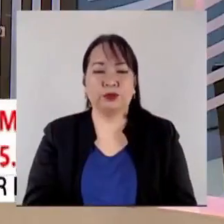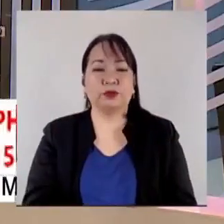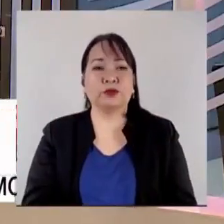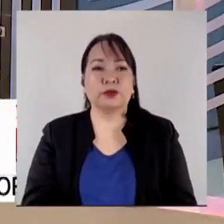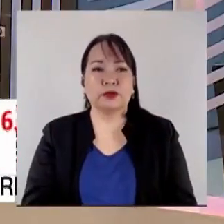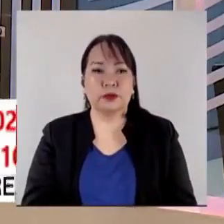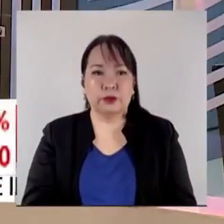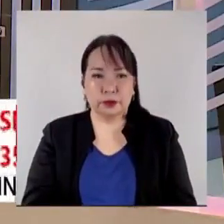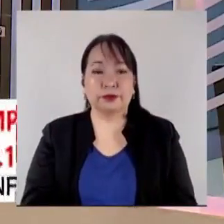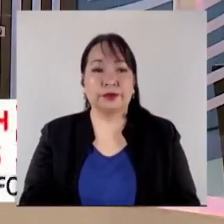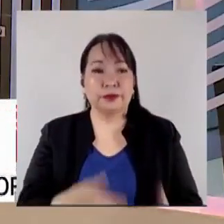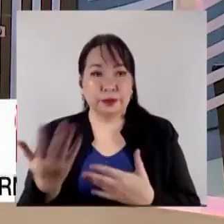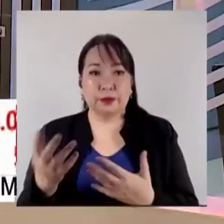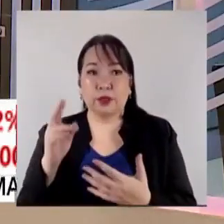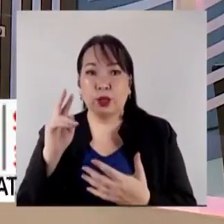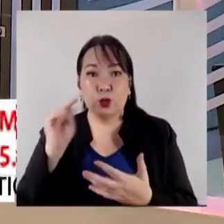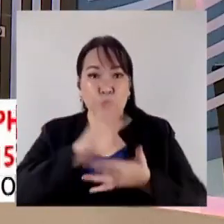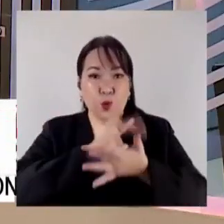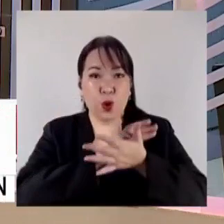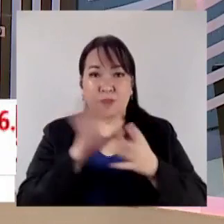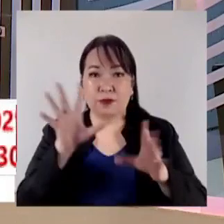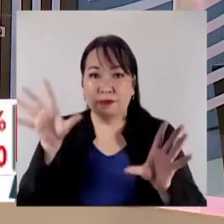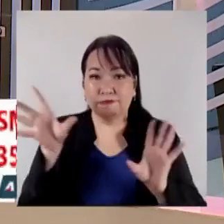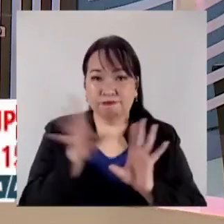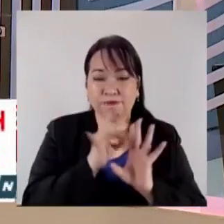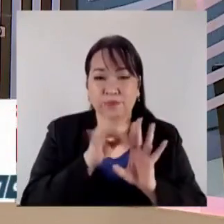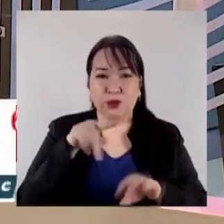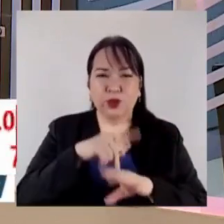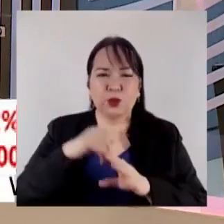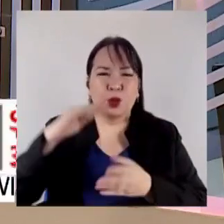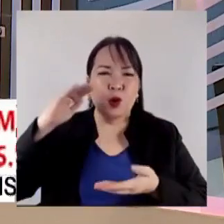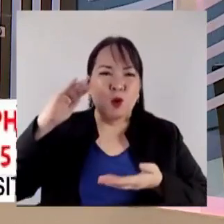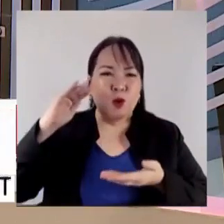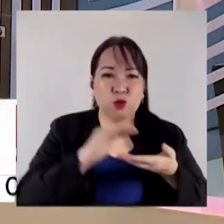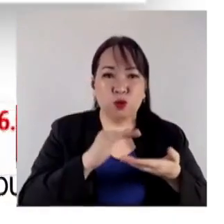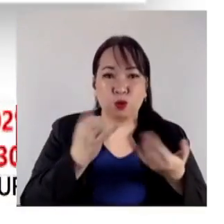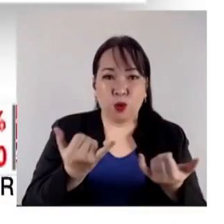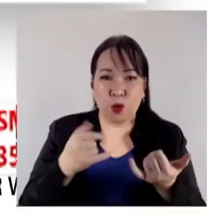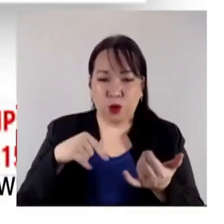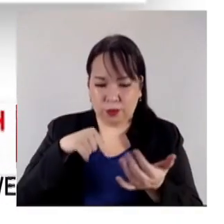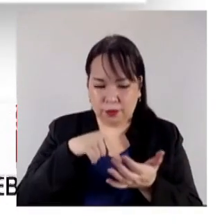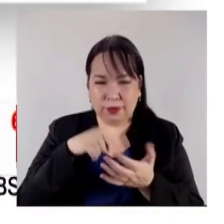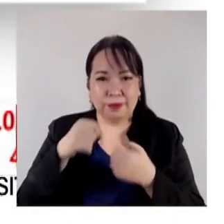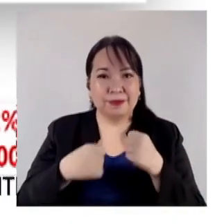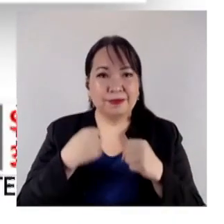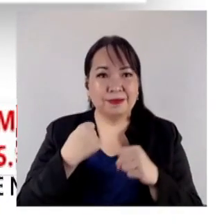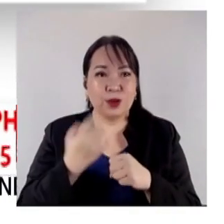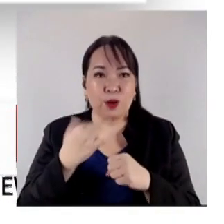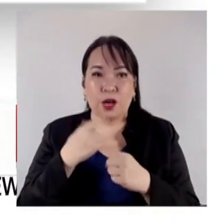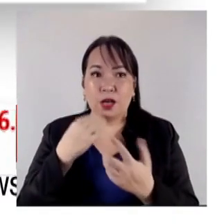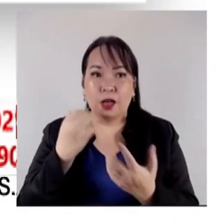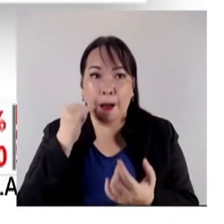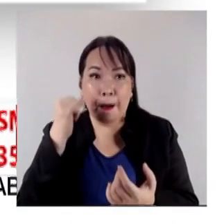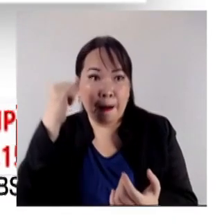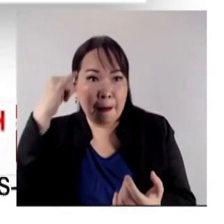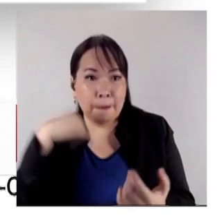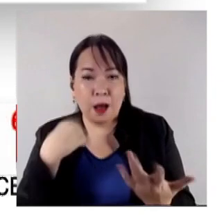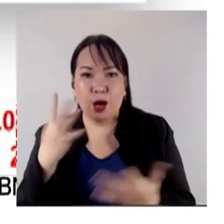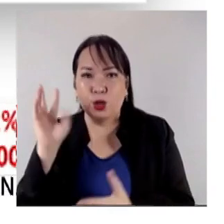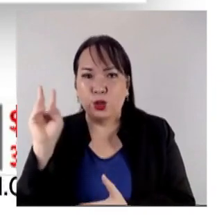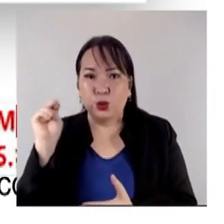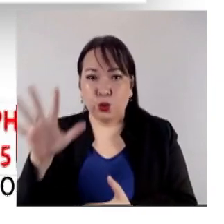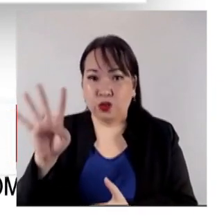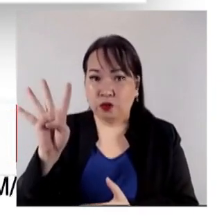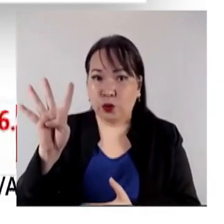New COVID cases in the Philippines fall to their lowest level this year. The country reported just 425 new infections Tuesday,